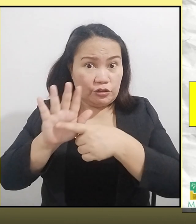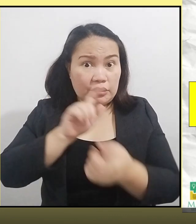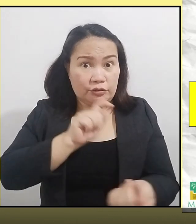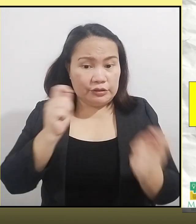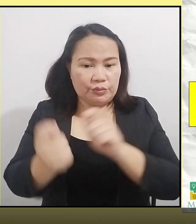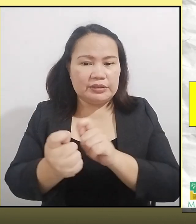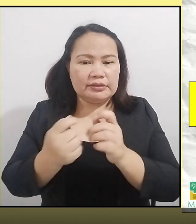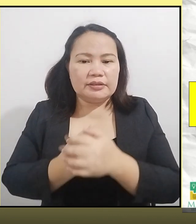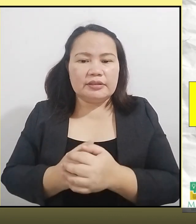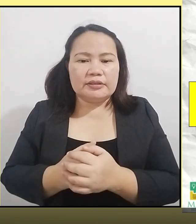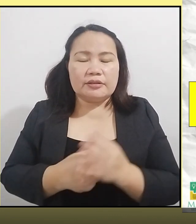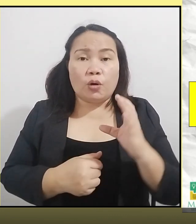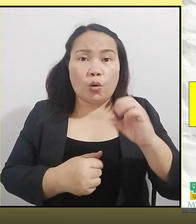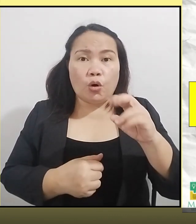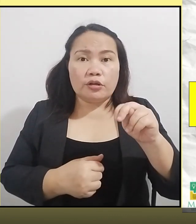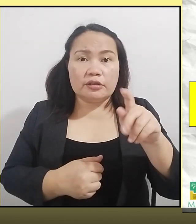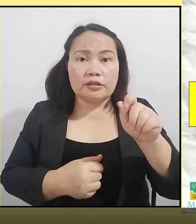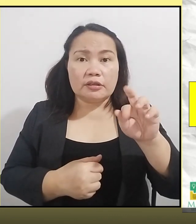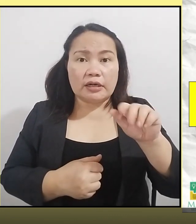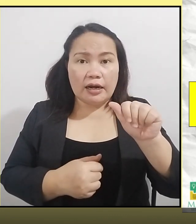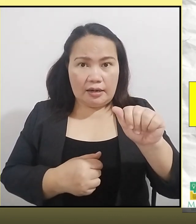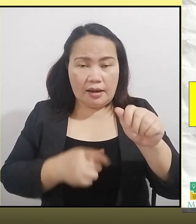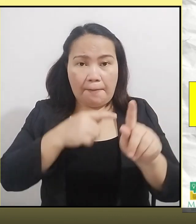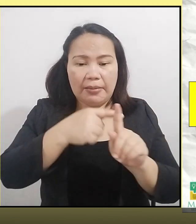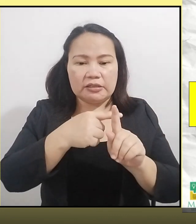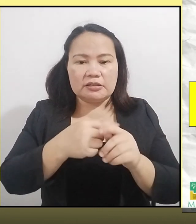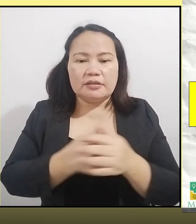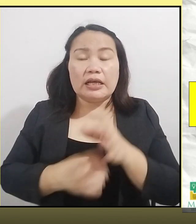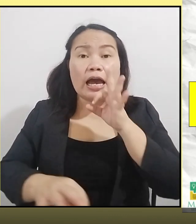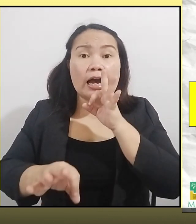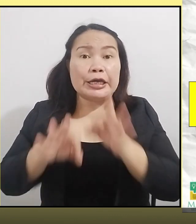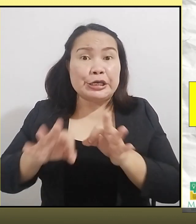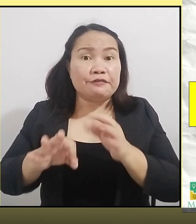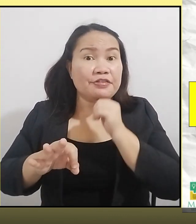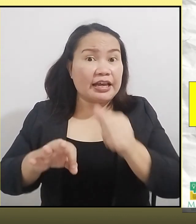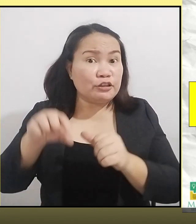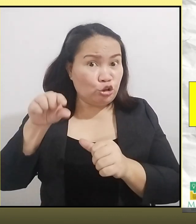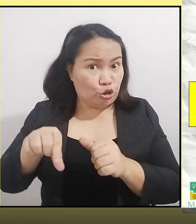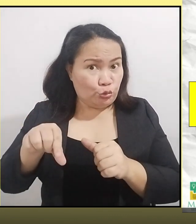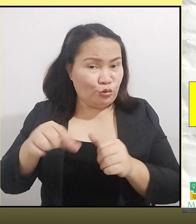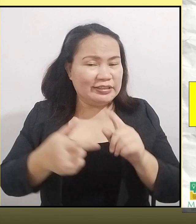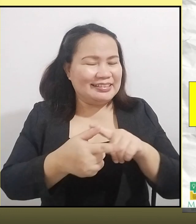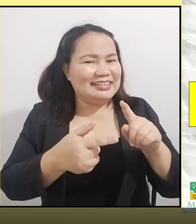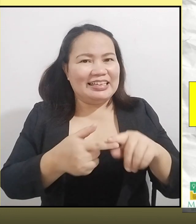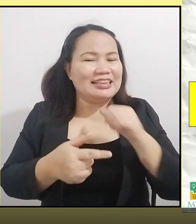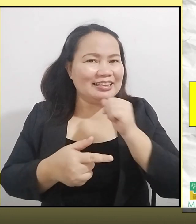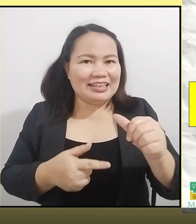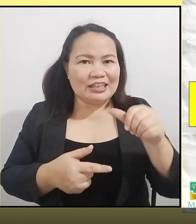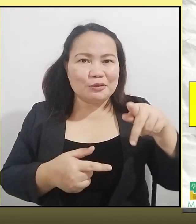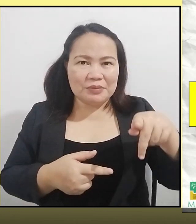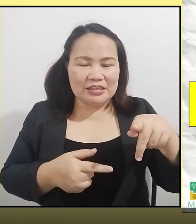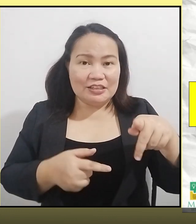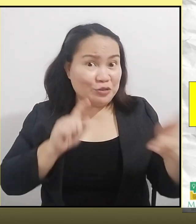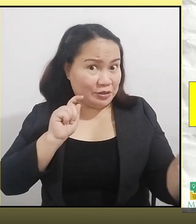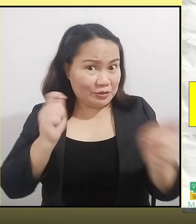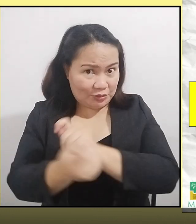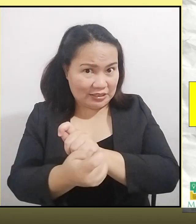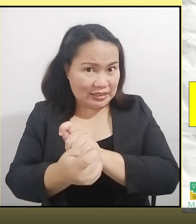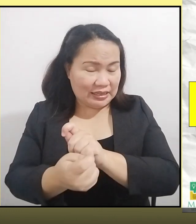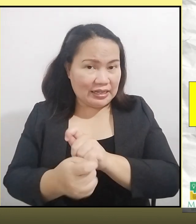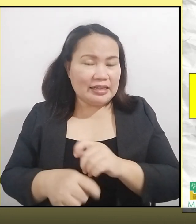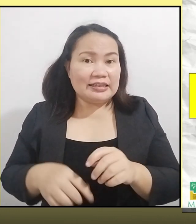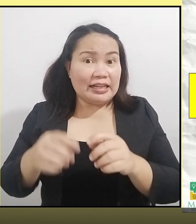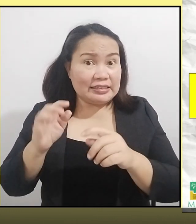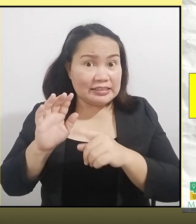Okay? Ang magiging statement natin ay, if not Q, then not